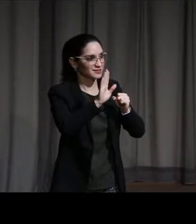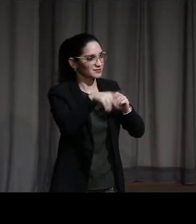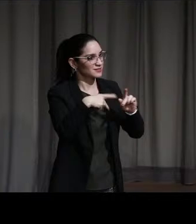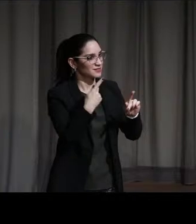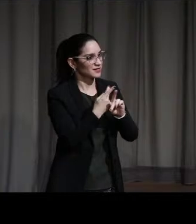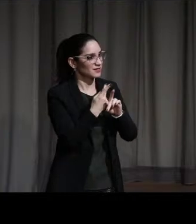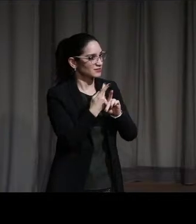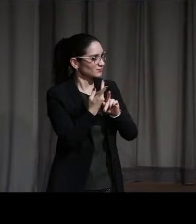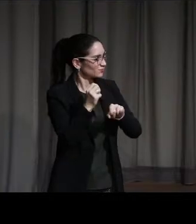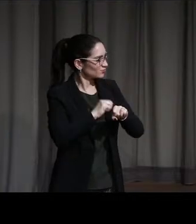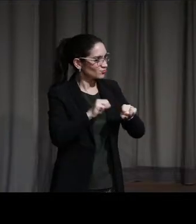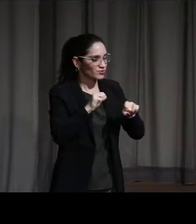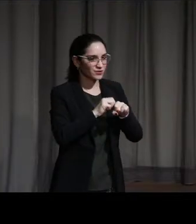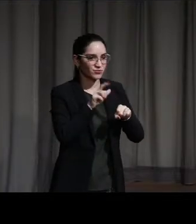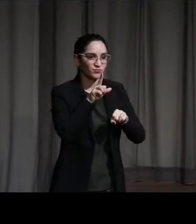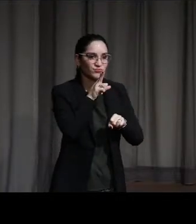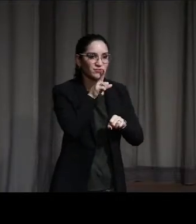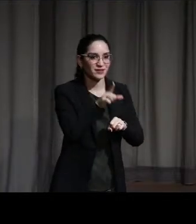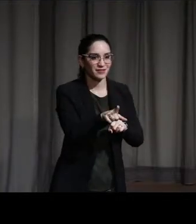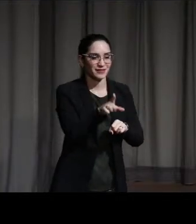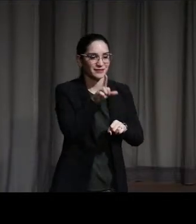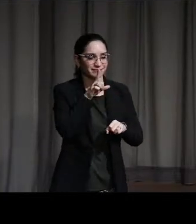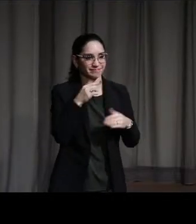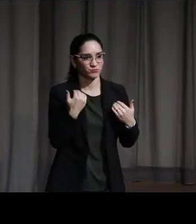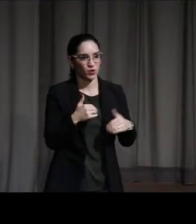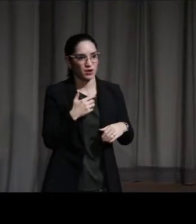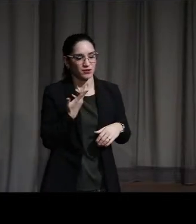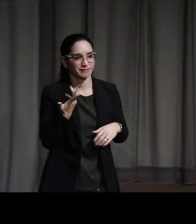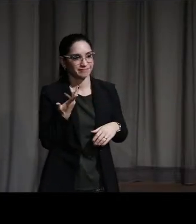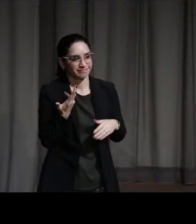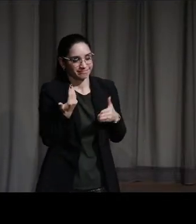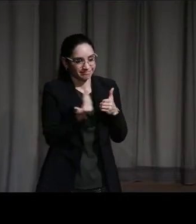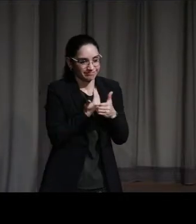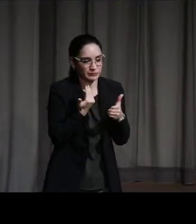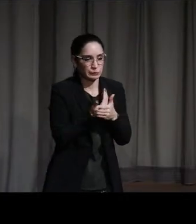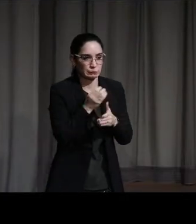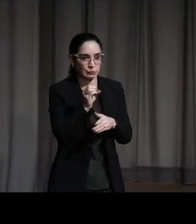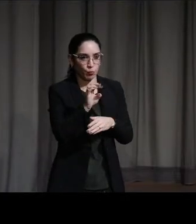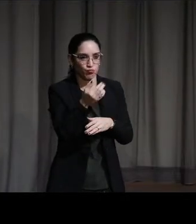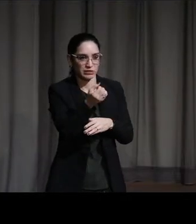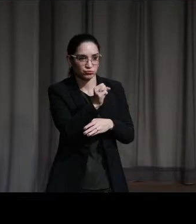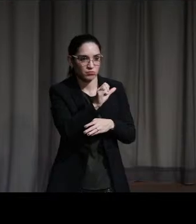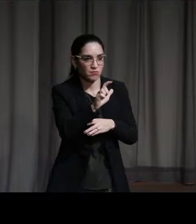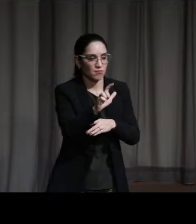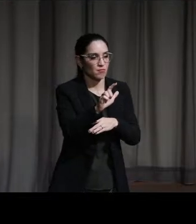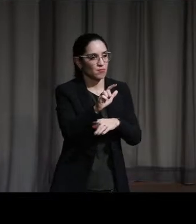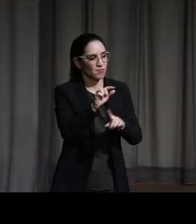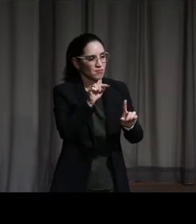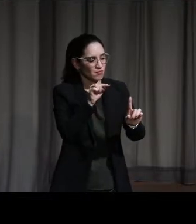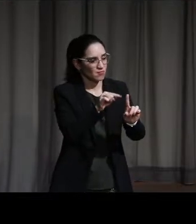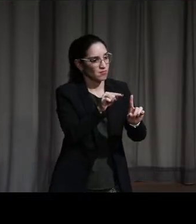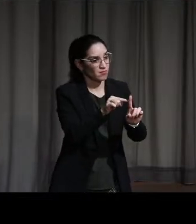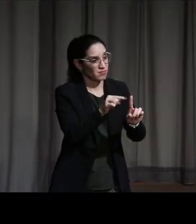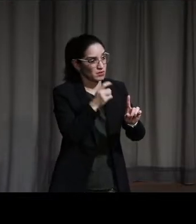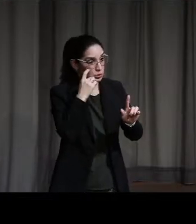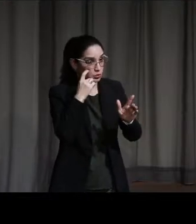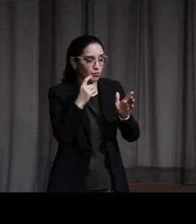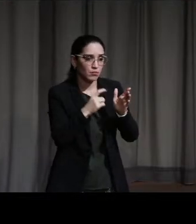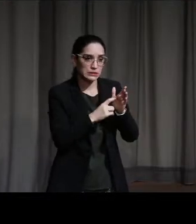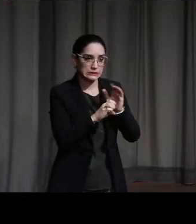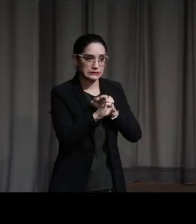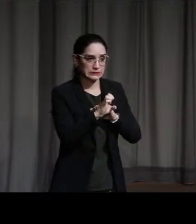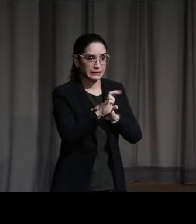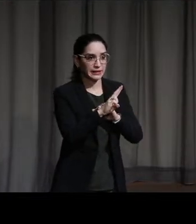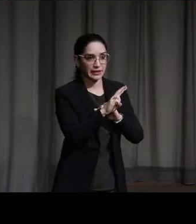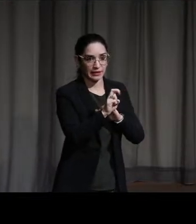of its originality. For me, you know, you see Eve, and we know it's original